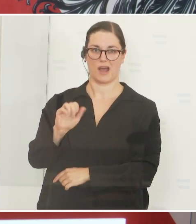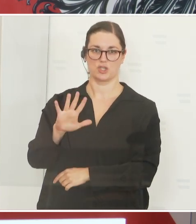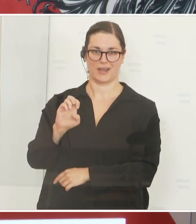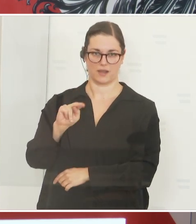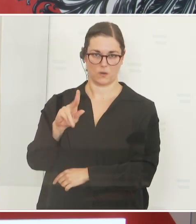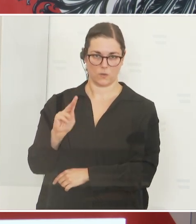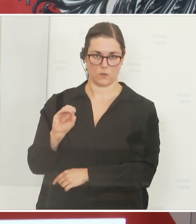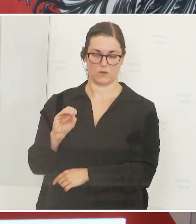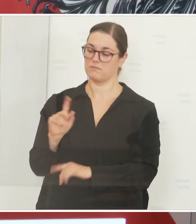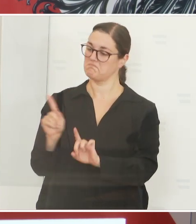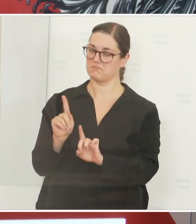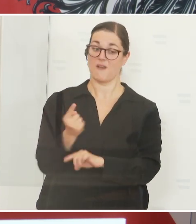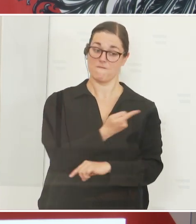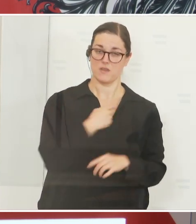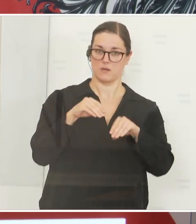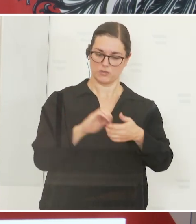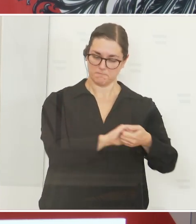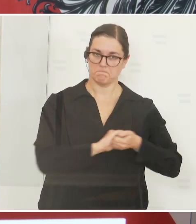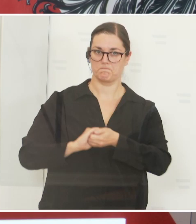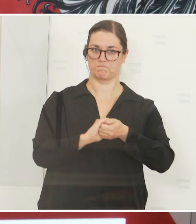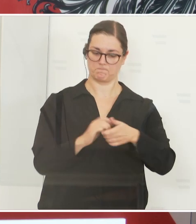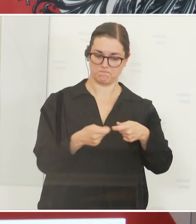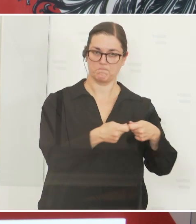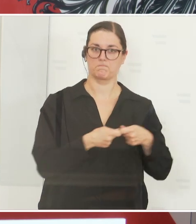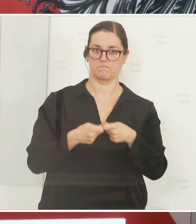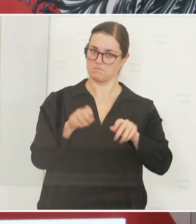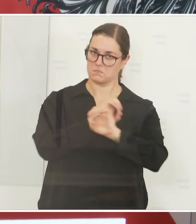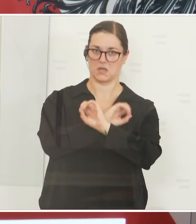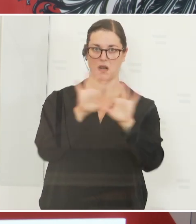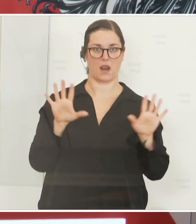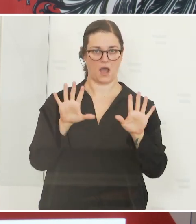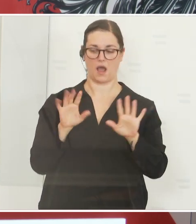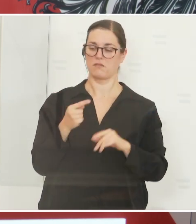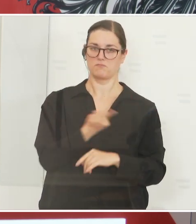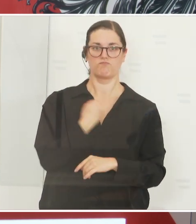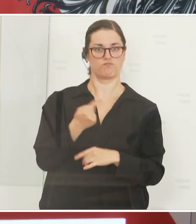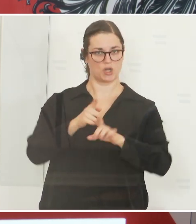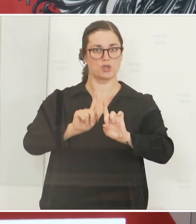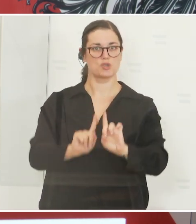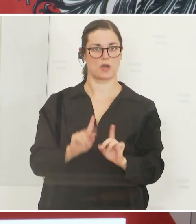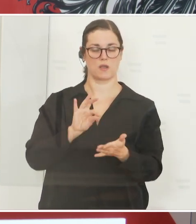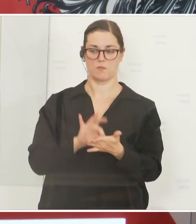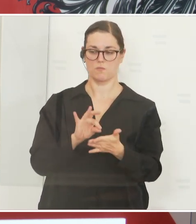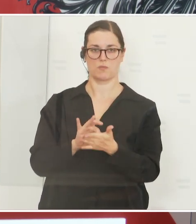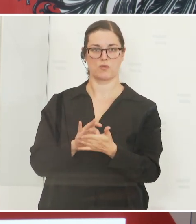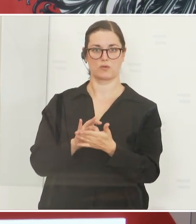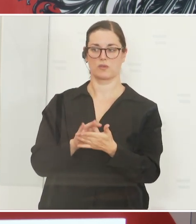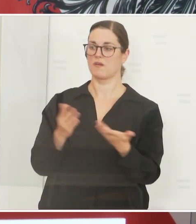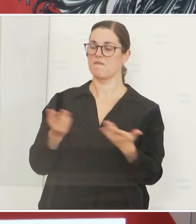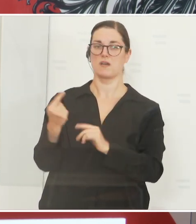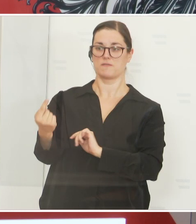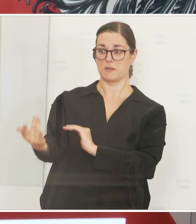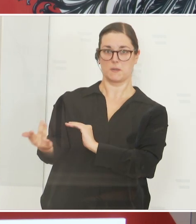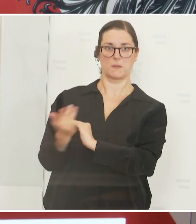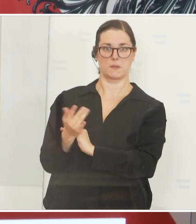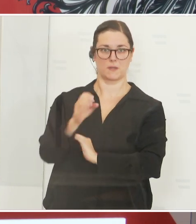respond united and very clearly to this state-sponsored hybrid attack against the European Union.